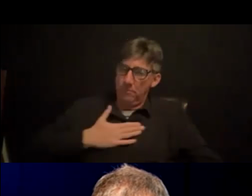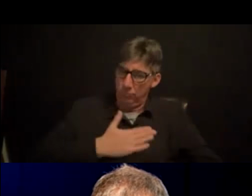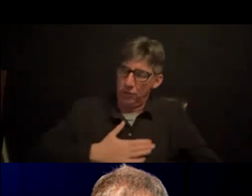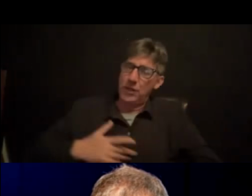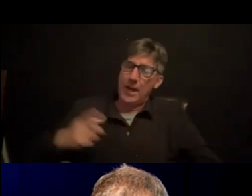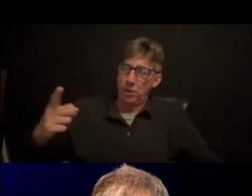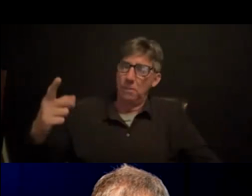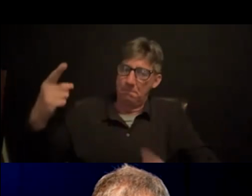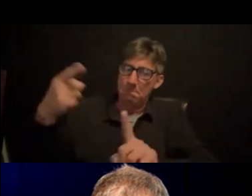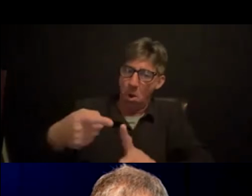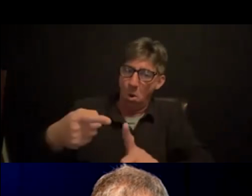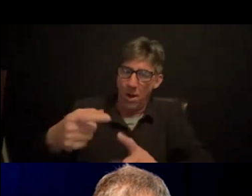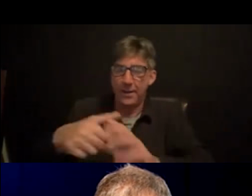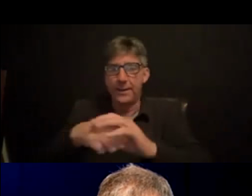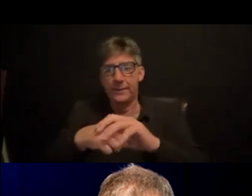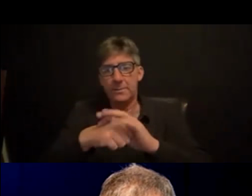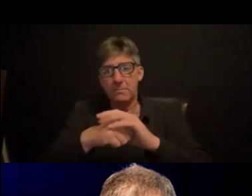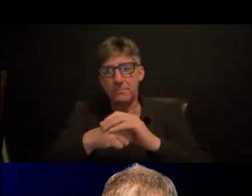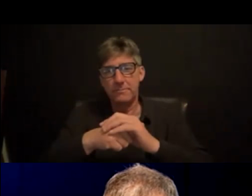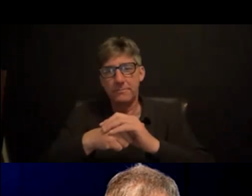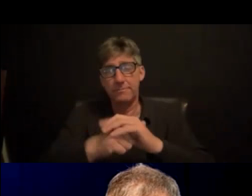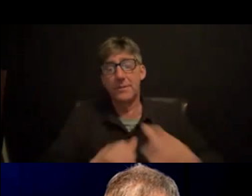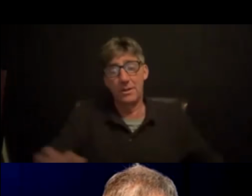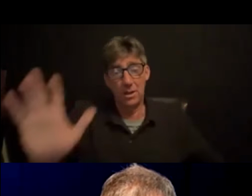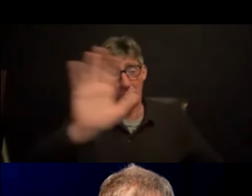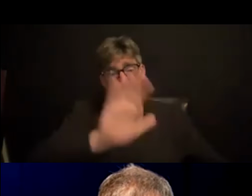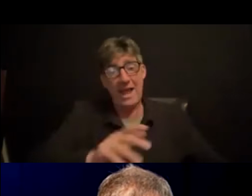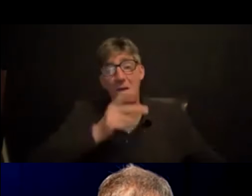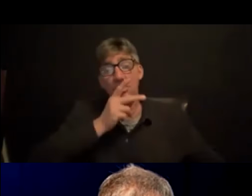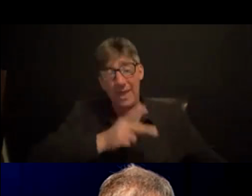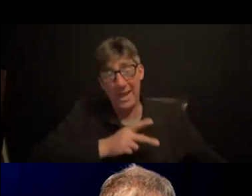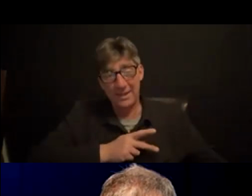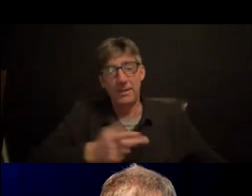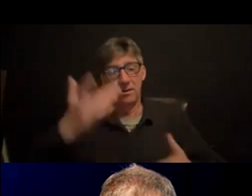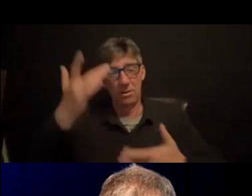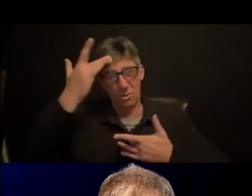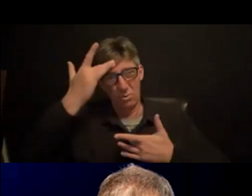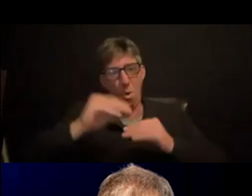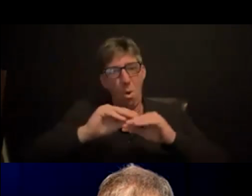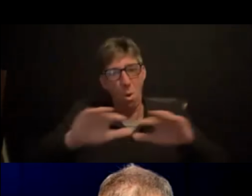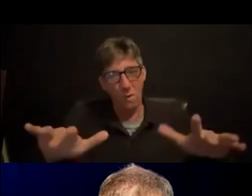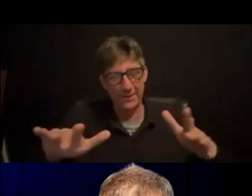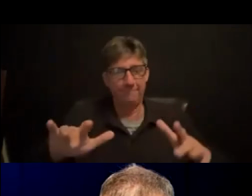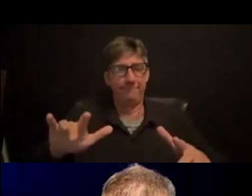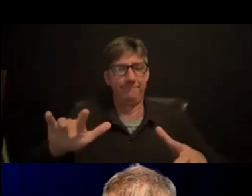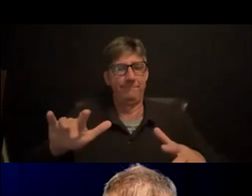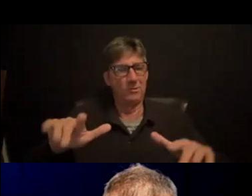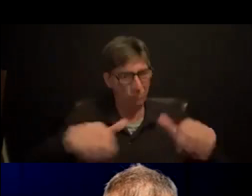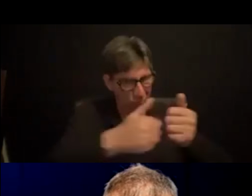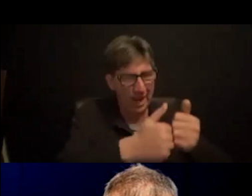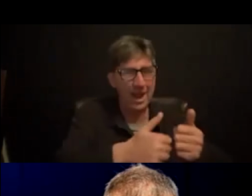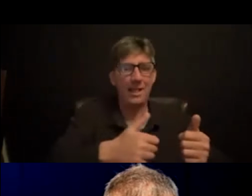obviously in around Thanksgiving, due to some COVID challenges, we did reduce the number of trains we were running,